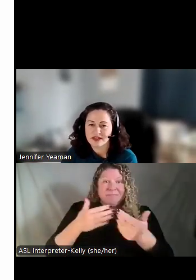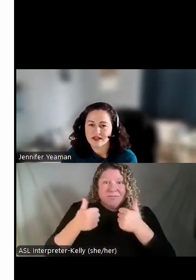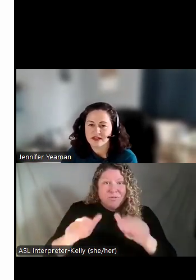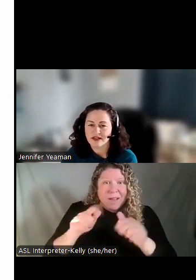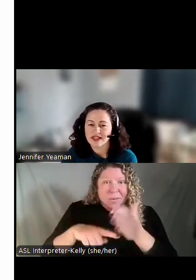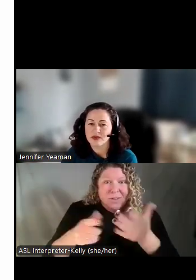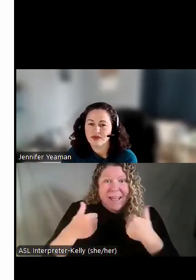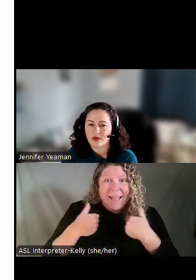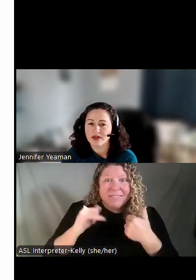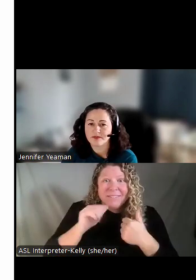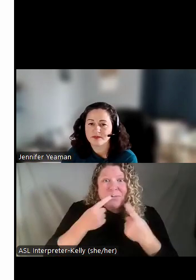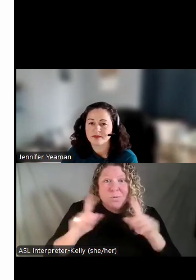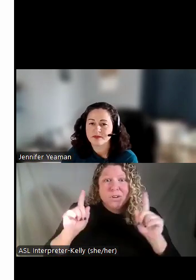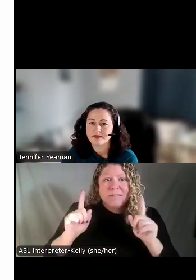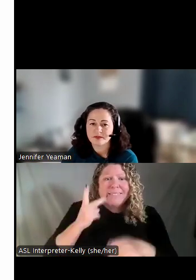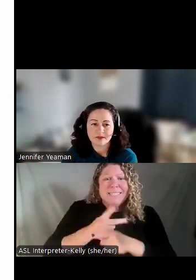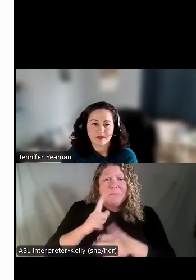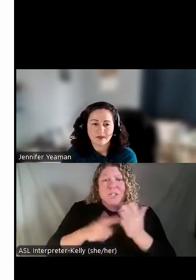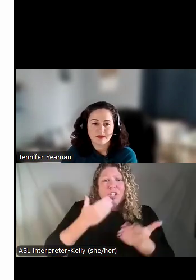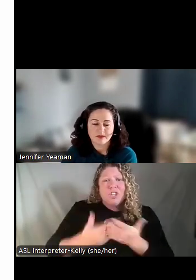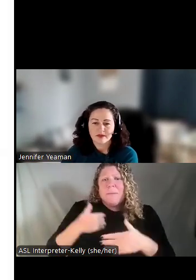take what's good and keep moving forward.